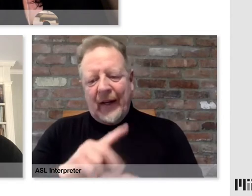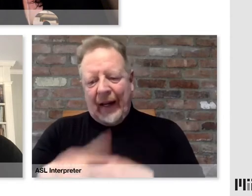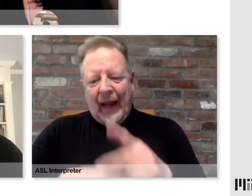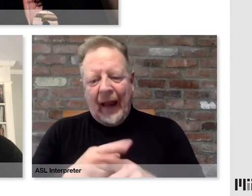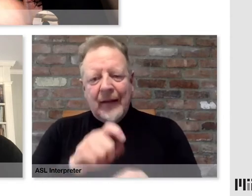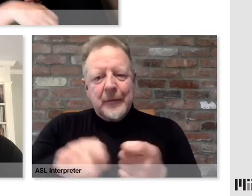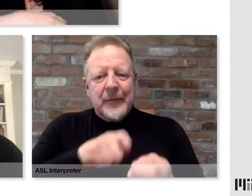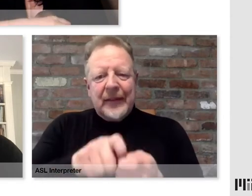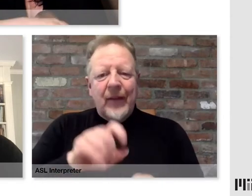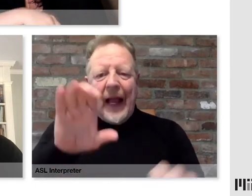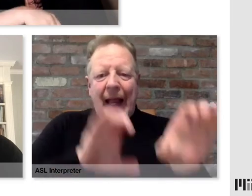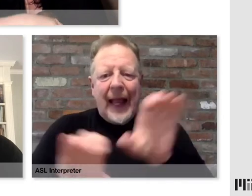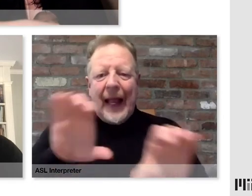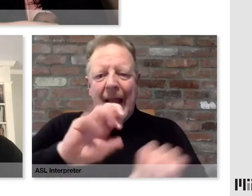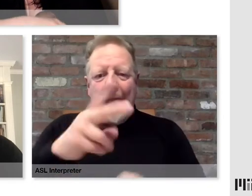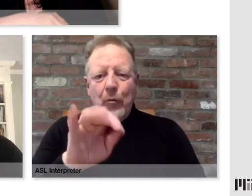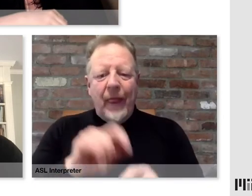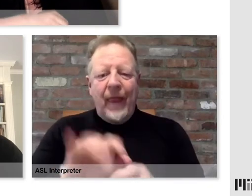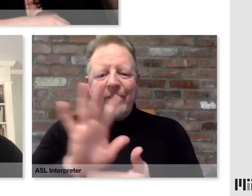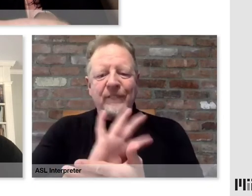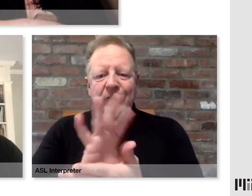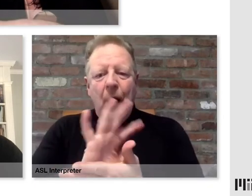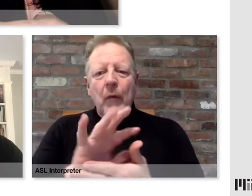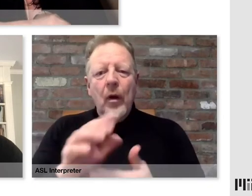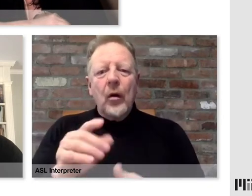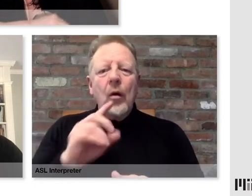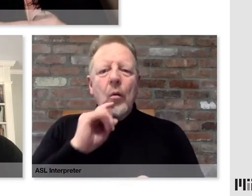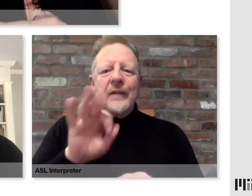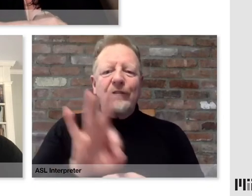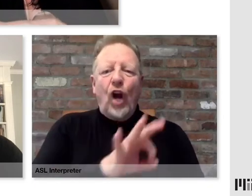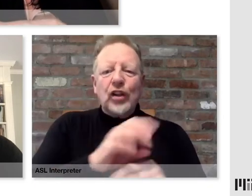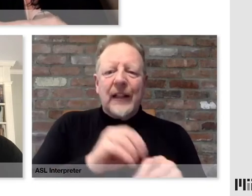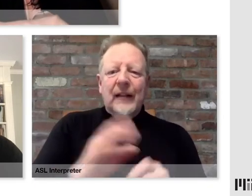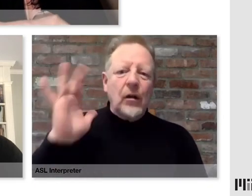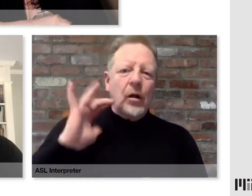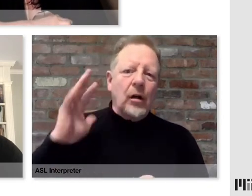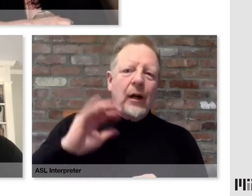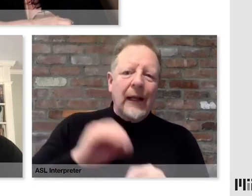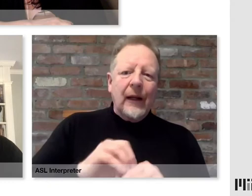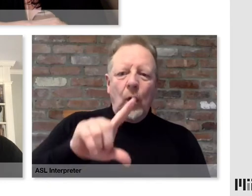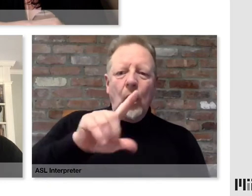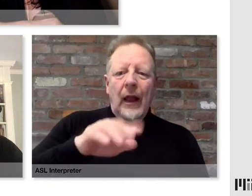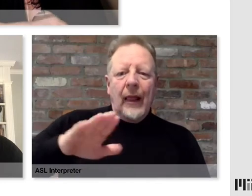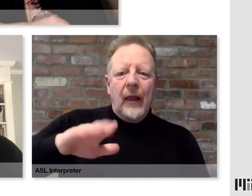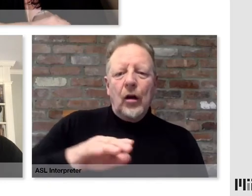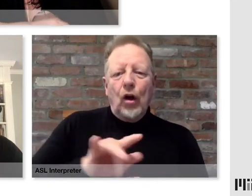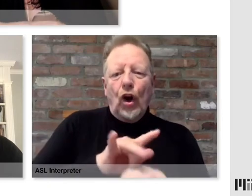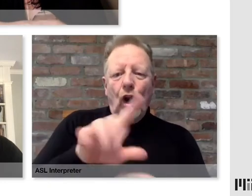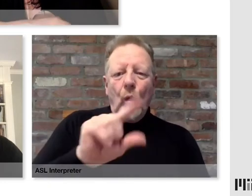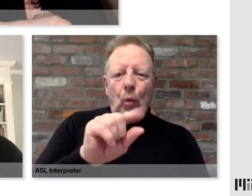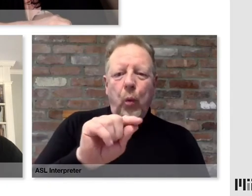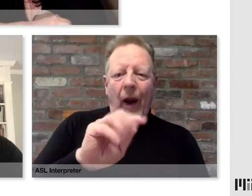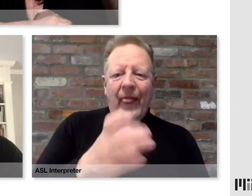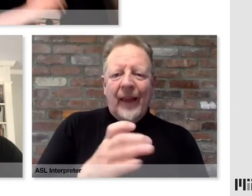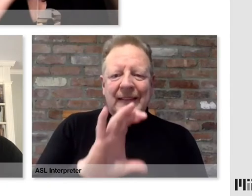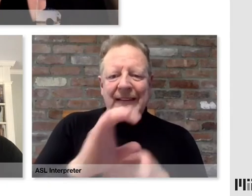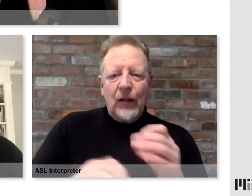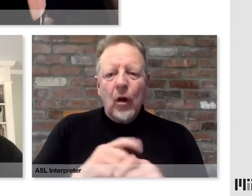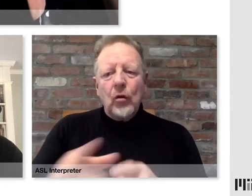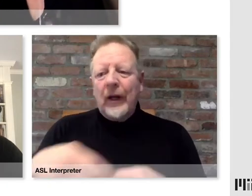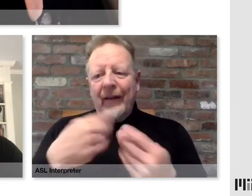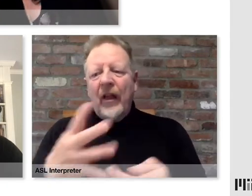the way that film operated in the mid 20th century. So what about the visuals that you give us, the colors of the black holes, et